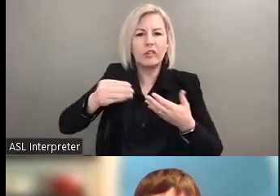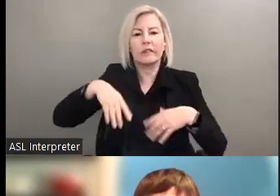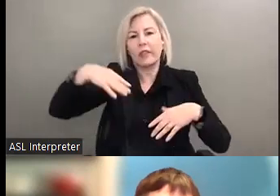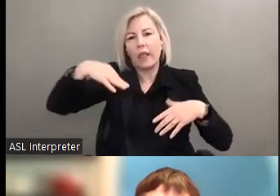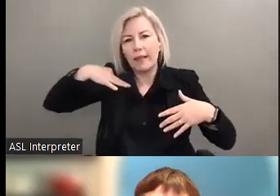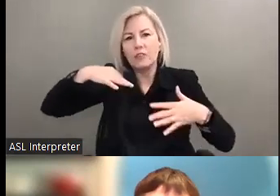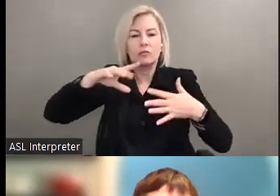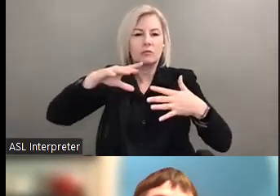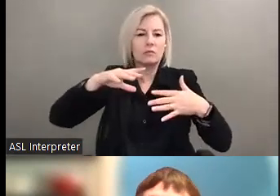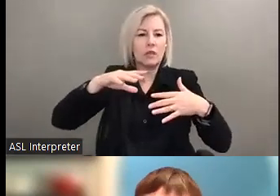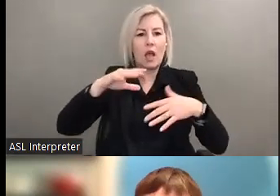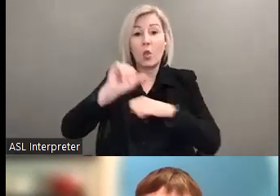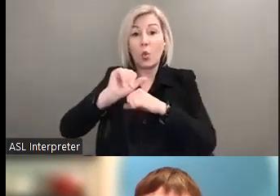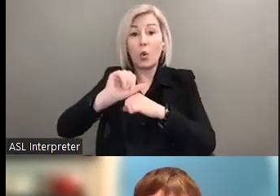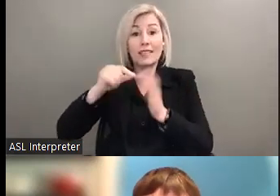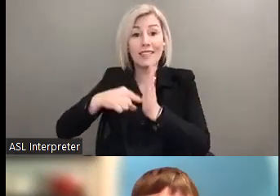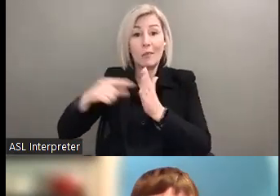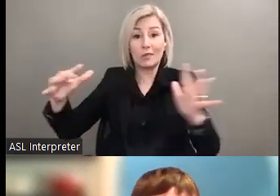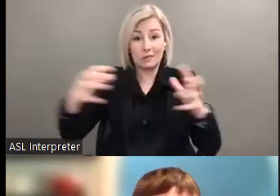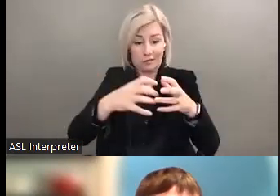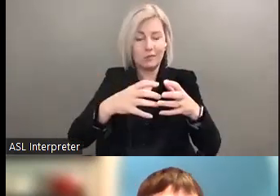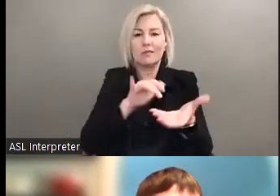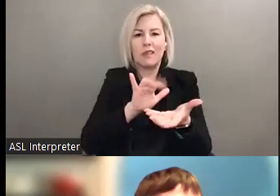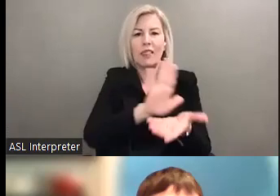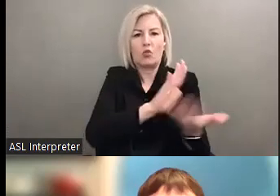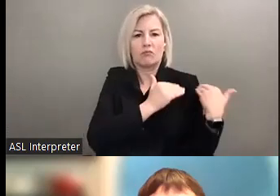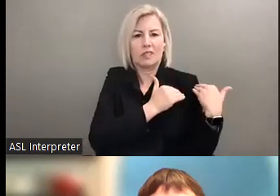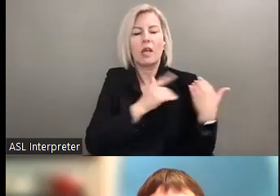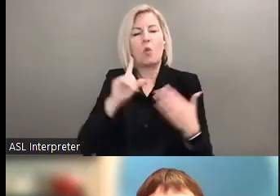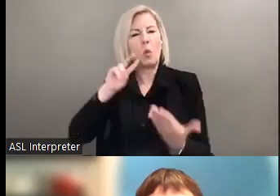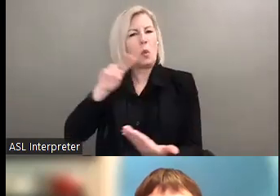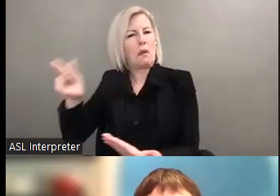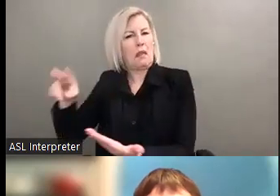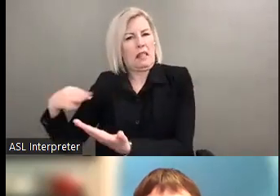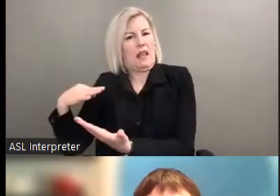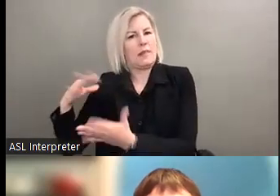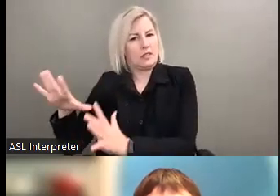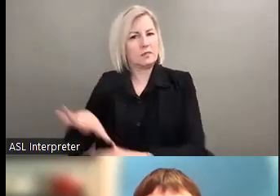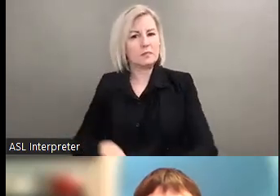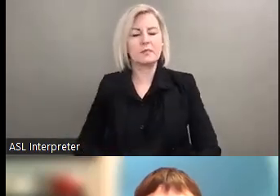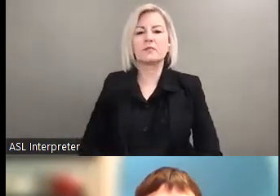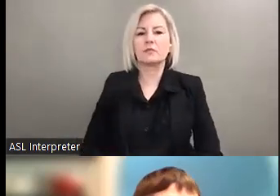together the work samples. And we'll look at all that in the application in just a minute.